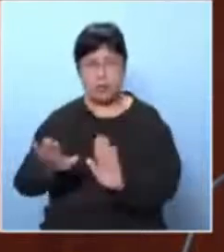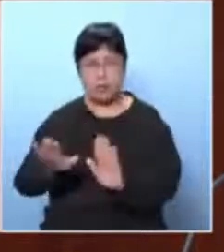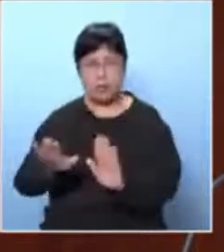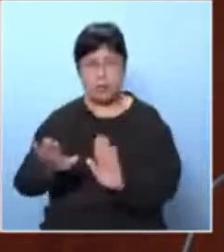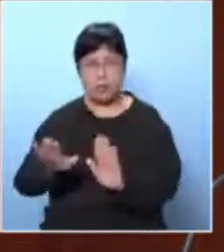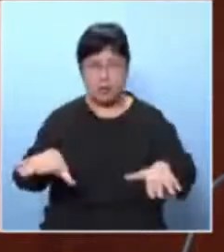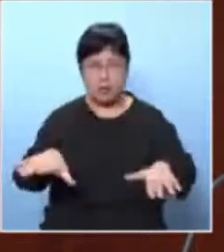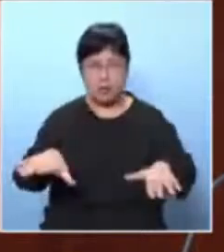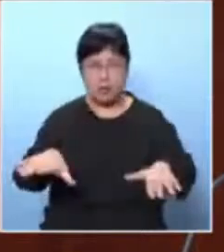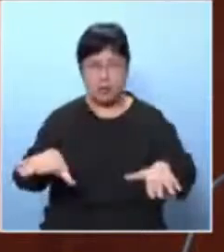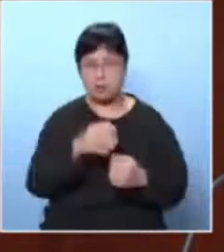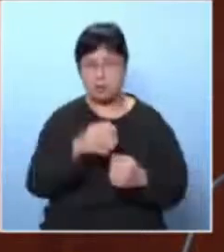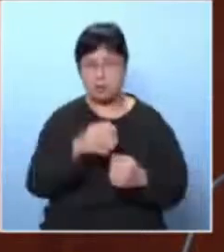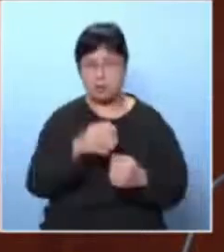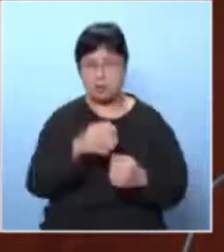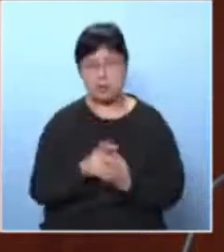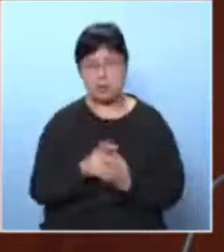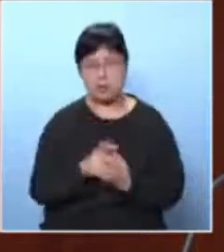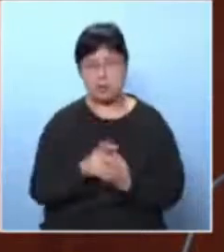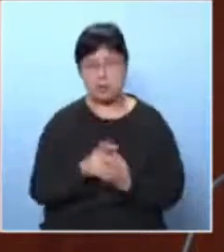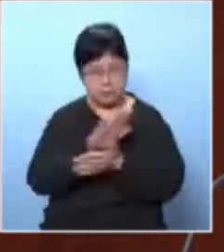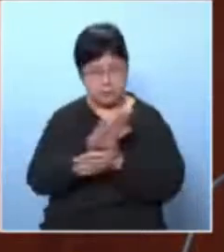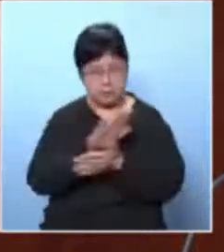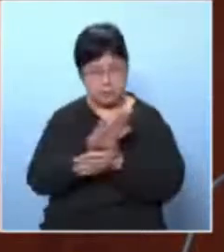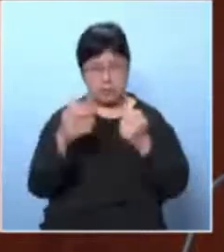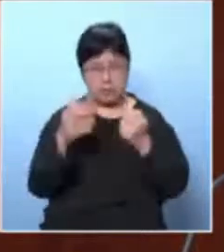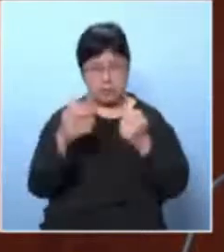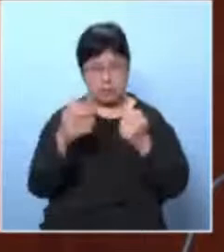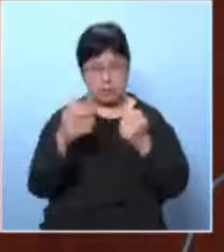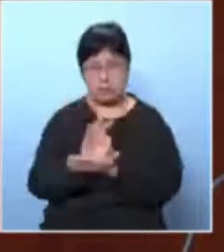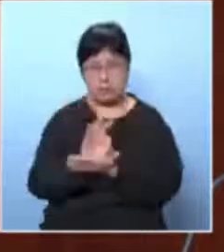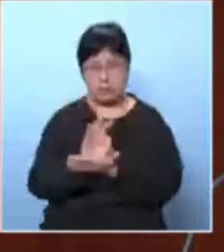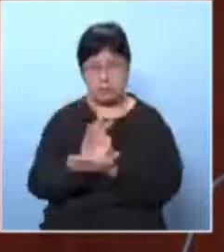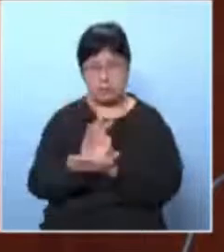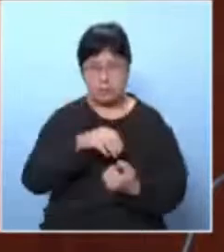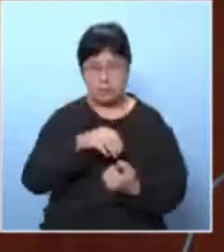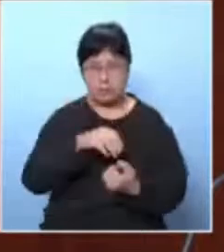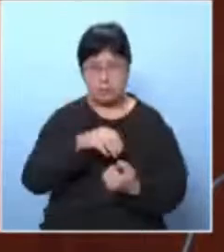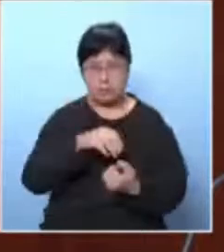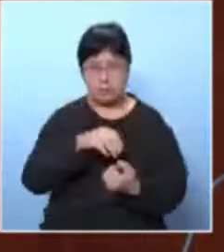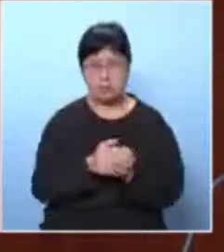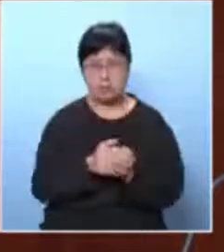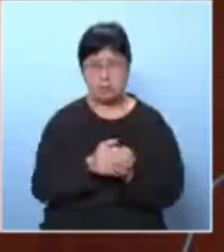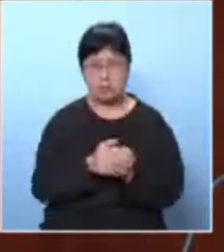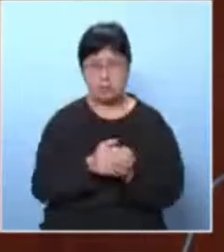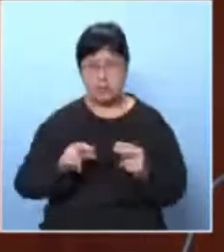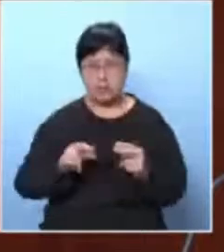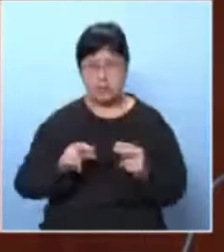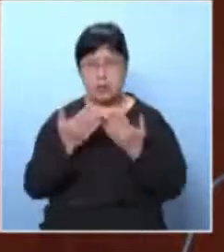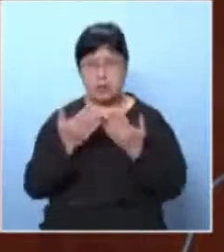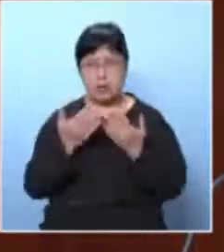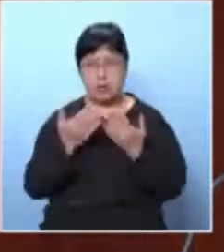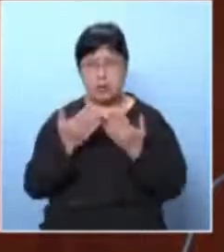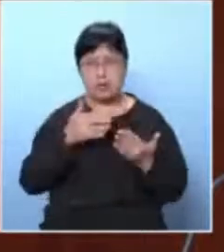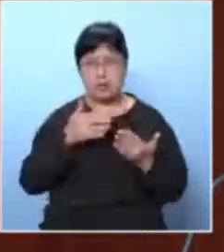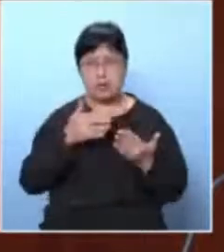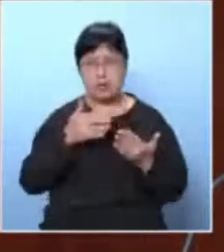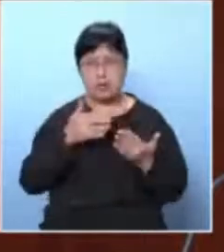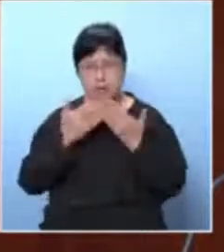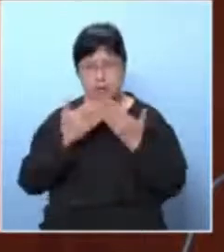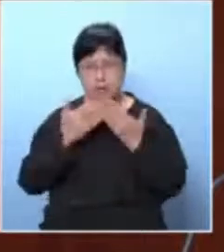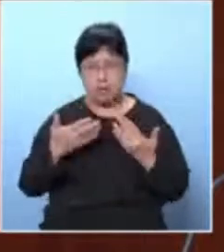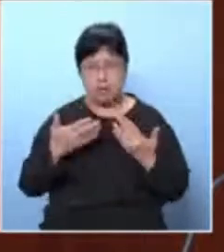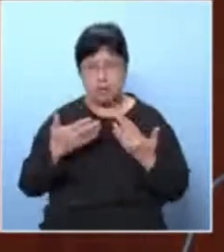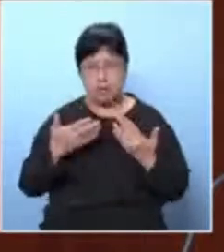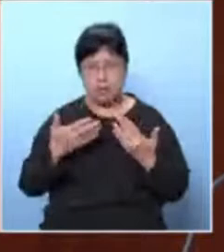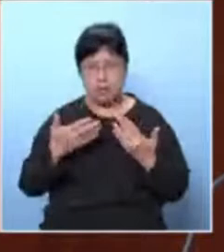Over the next 3 years, starting from 2024, the after-school care program for pre-primary children will be extended